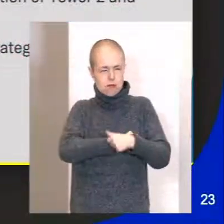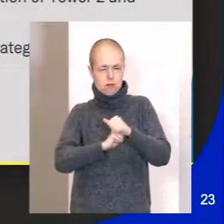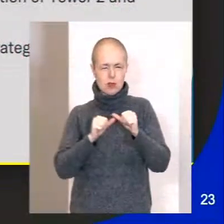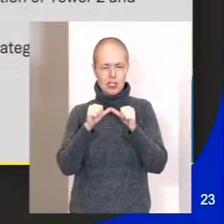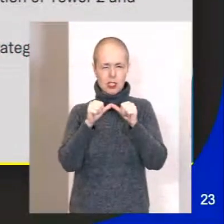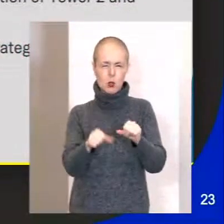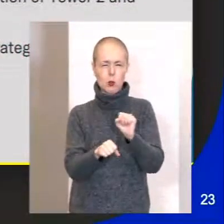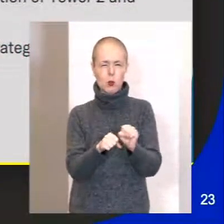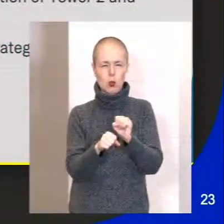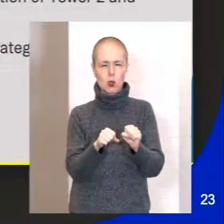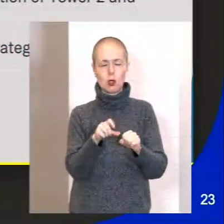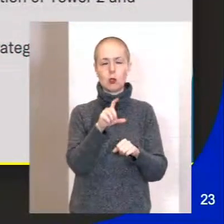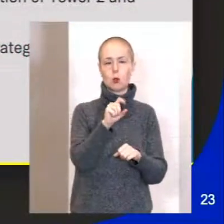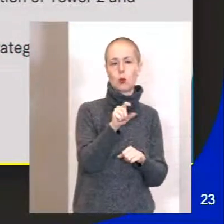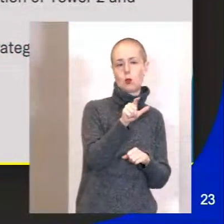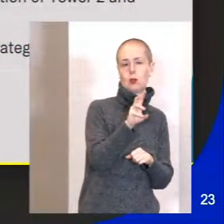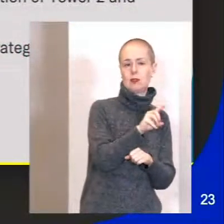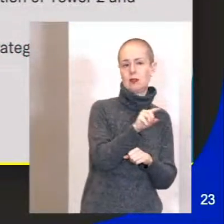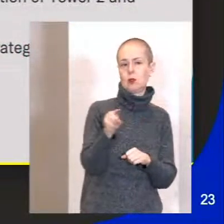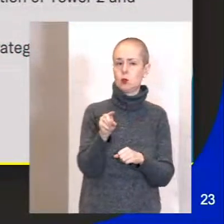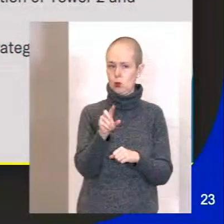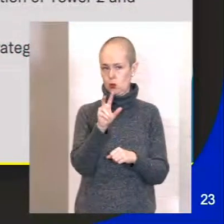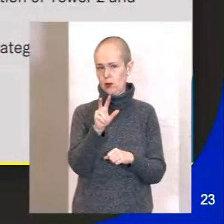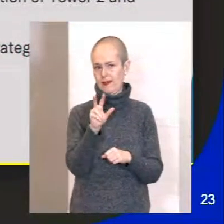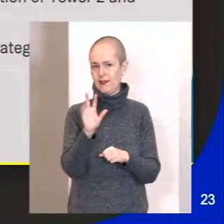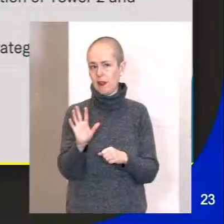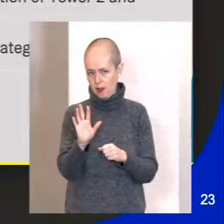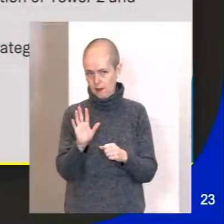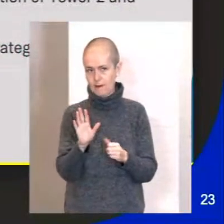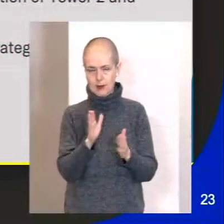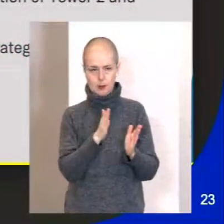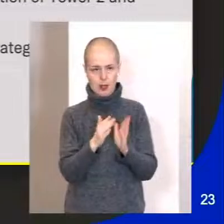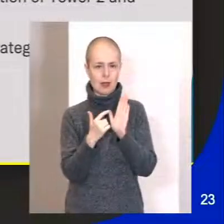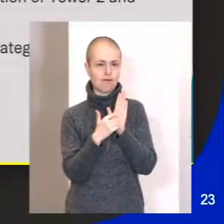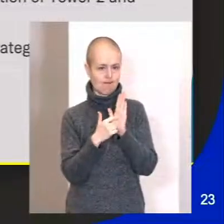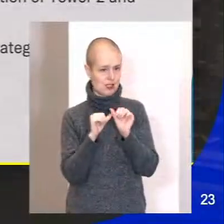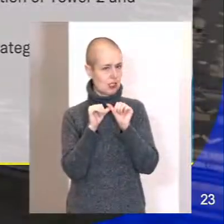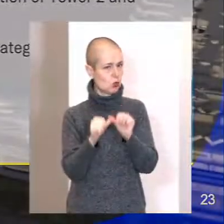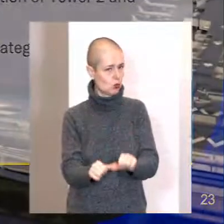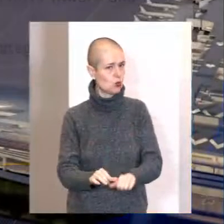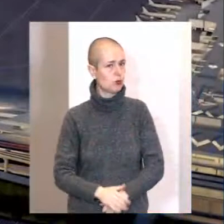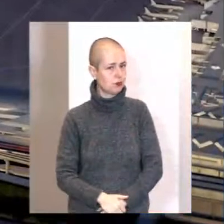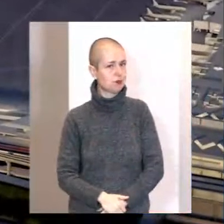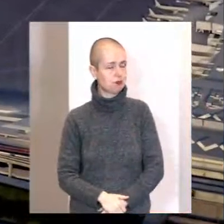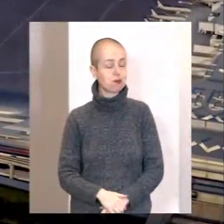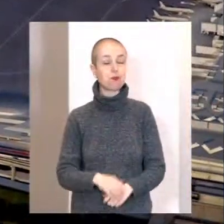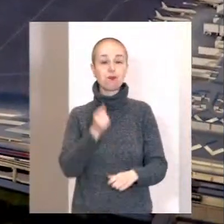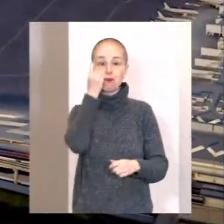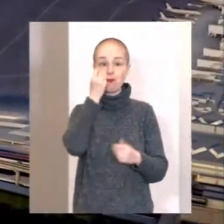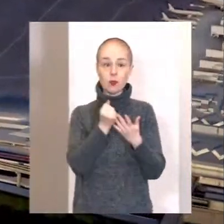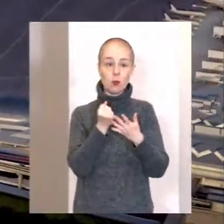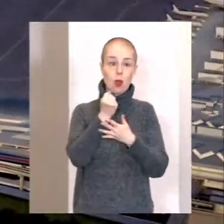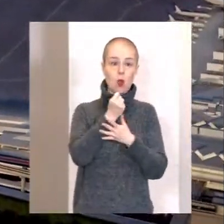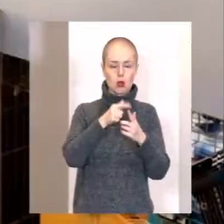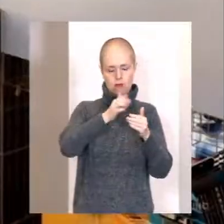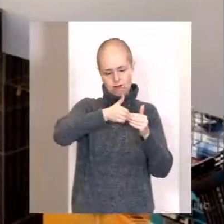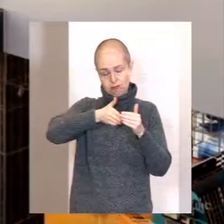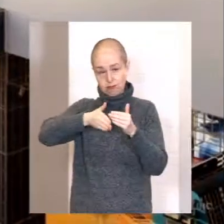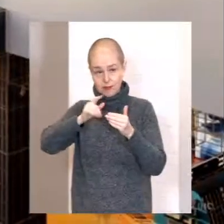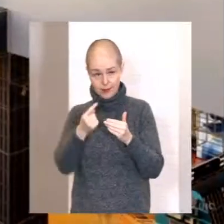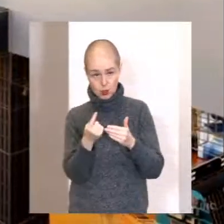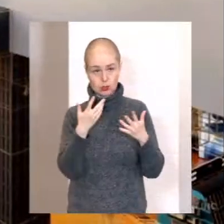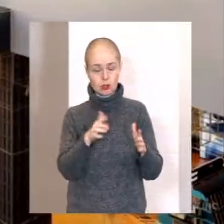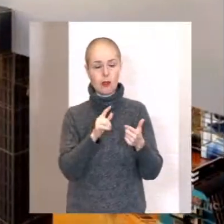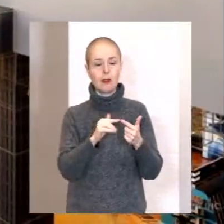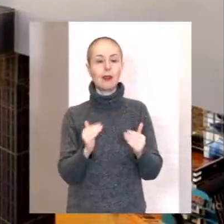proposed 2026 to 2035 capital plan. Completing priority initiatives and advancing a